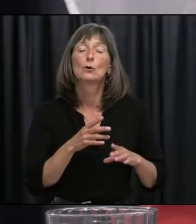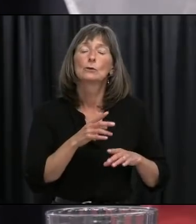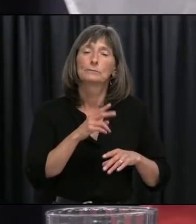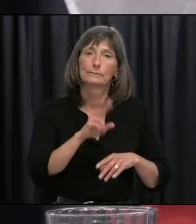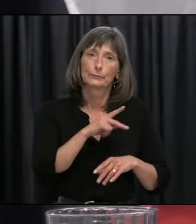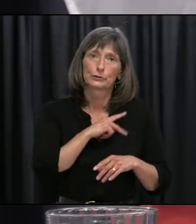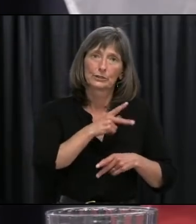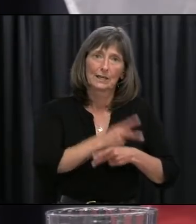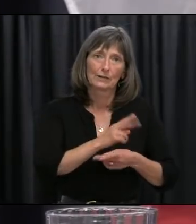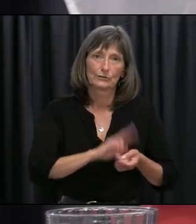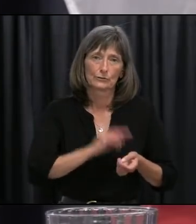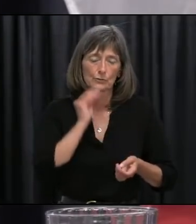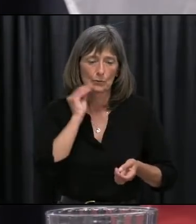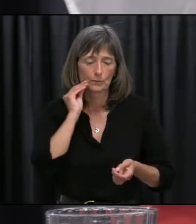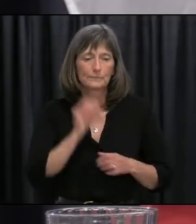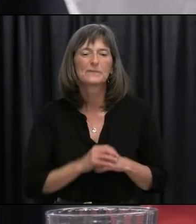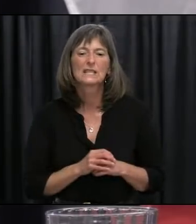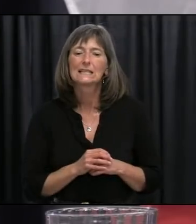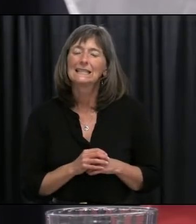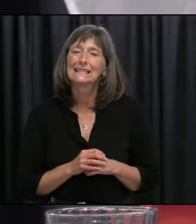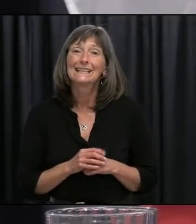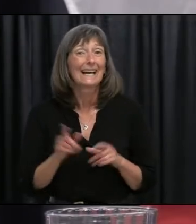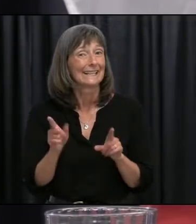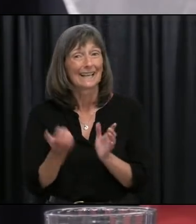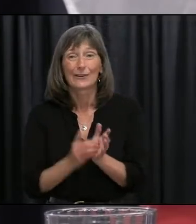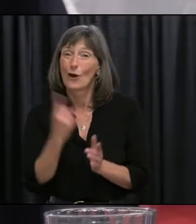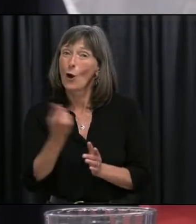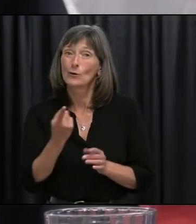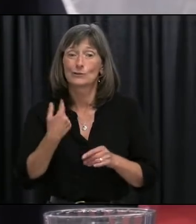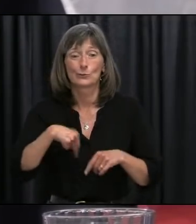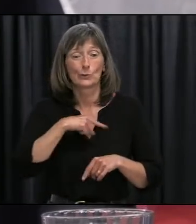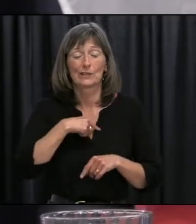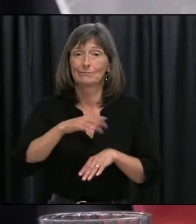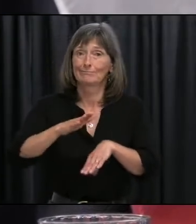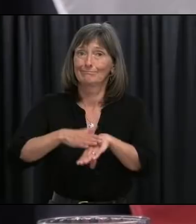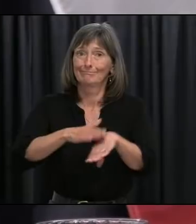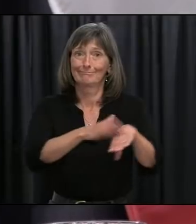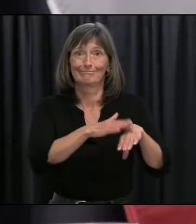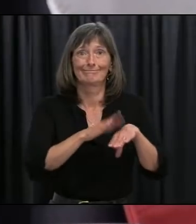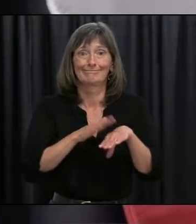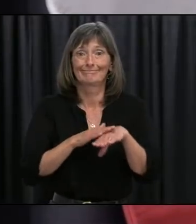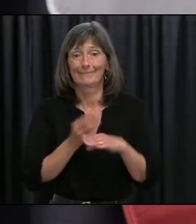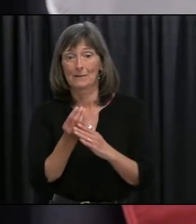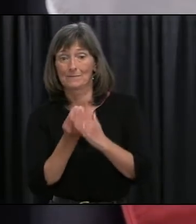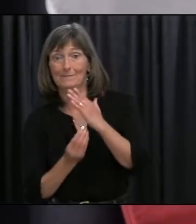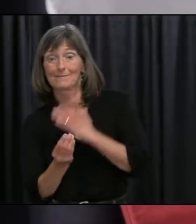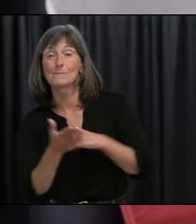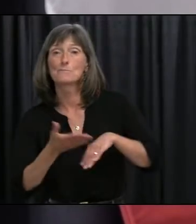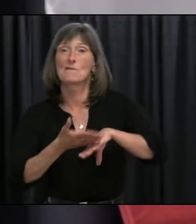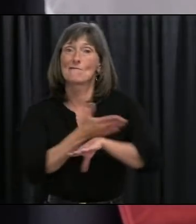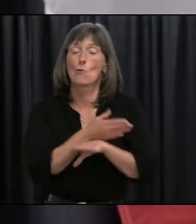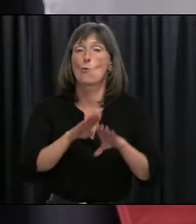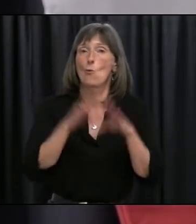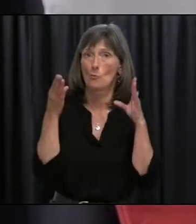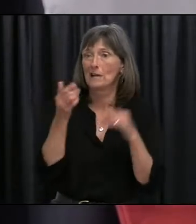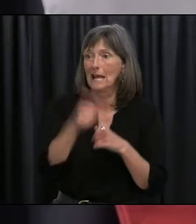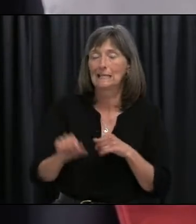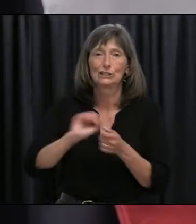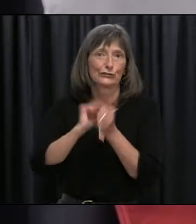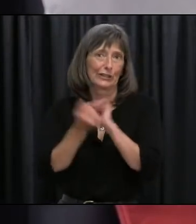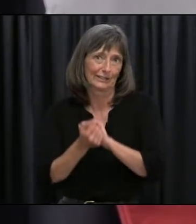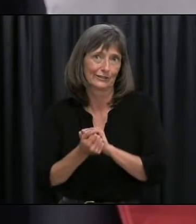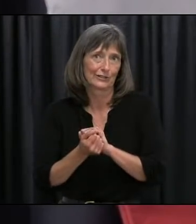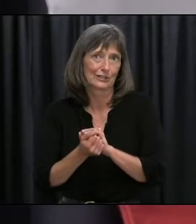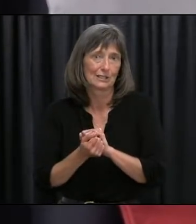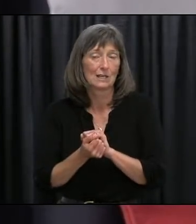made, we've got a lead time there to allow those details to be worked through with families, to arrange who